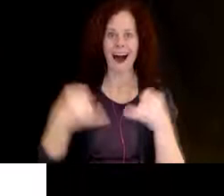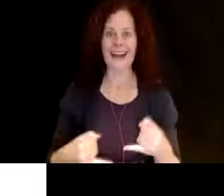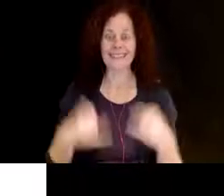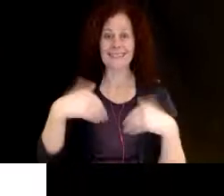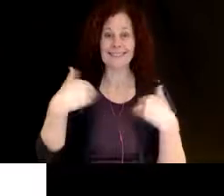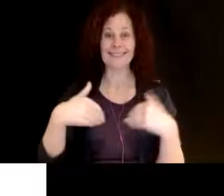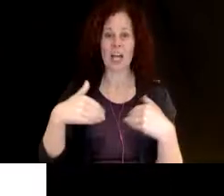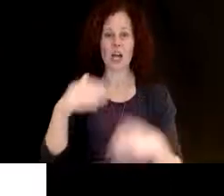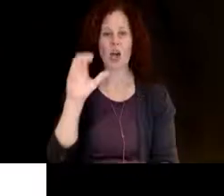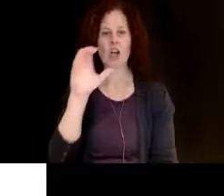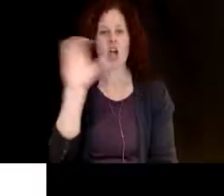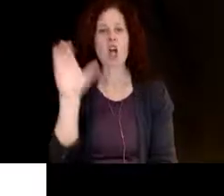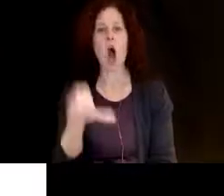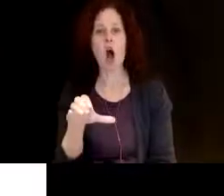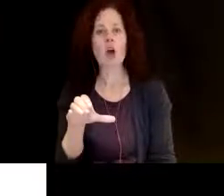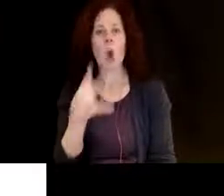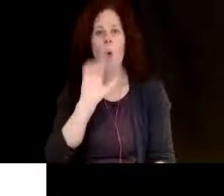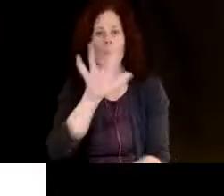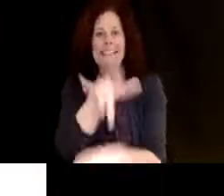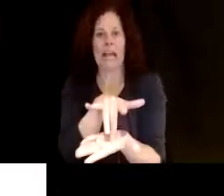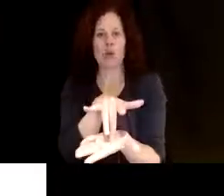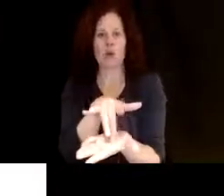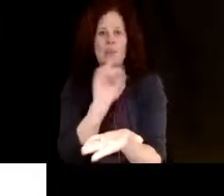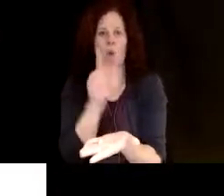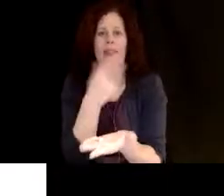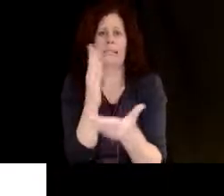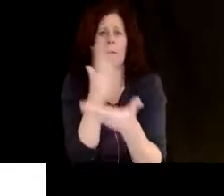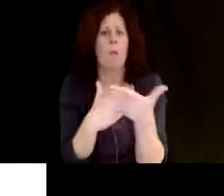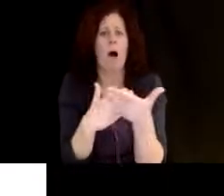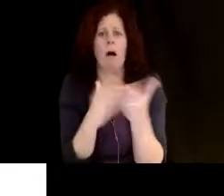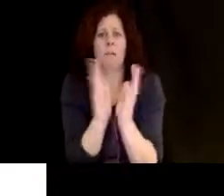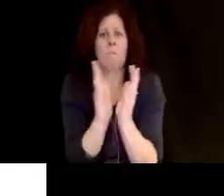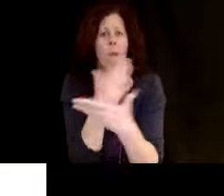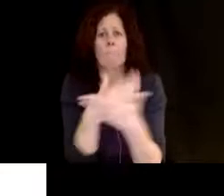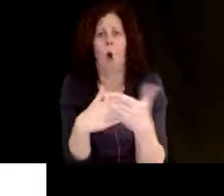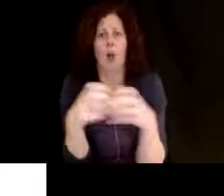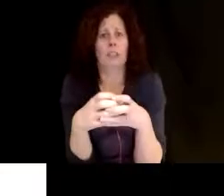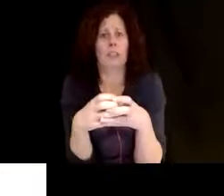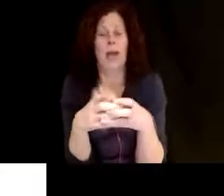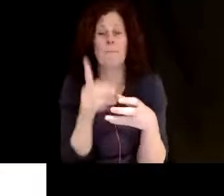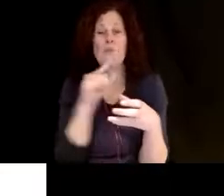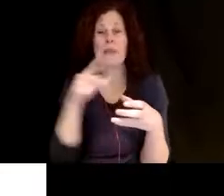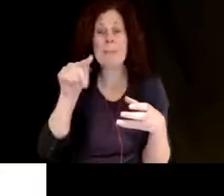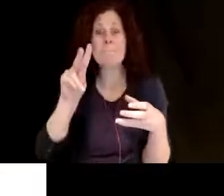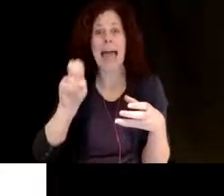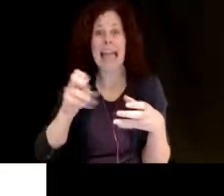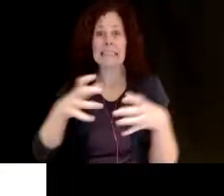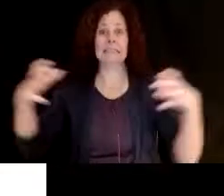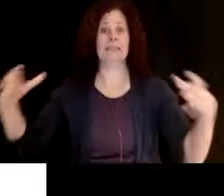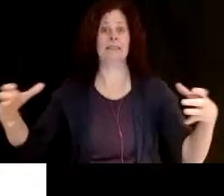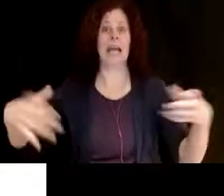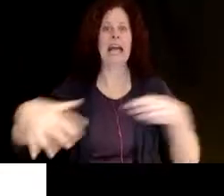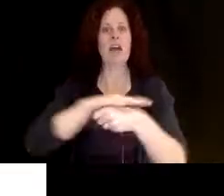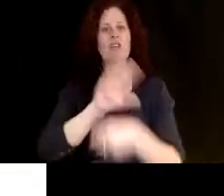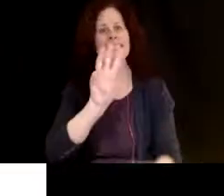small portion of this map, but PACE stretches out wide to cover 6 counties and a whopping